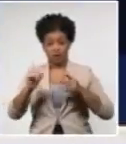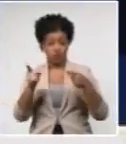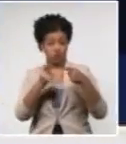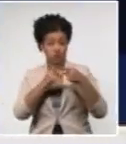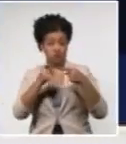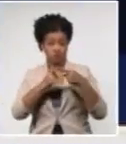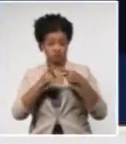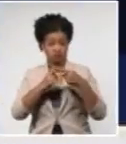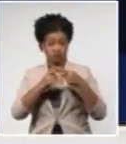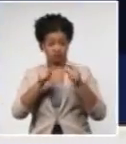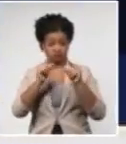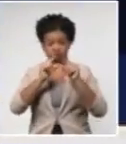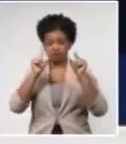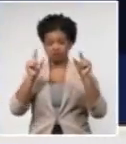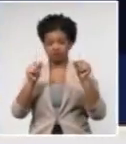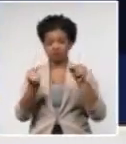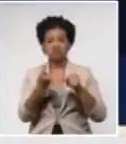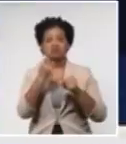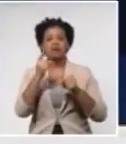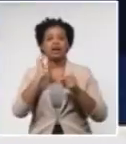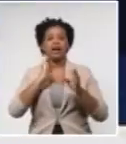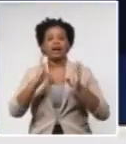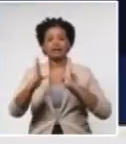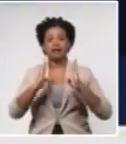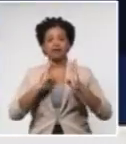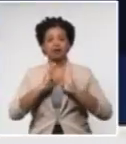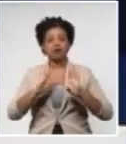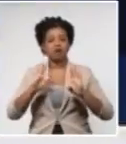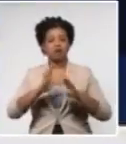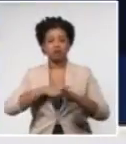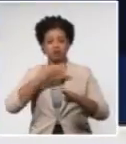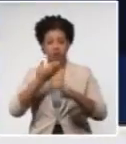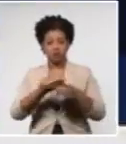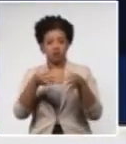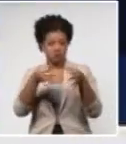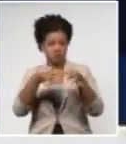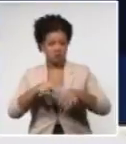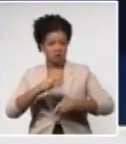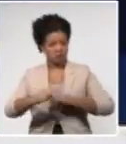would like to stress the